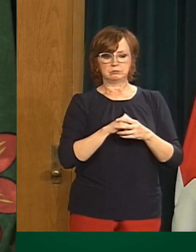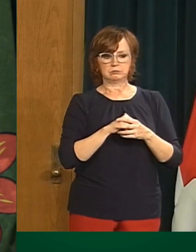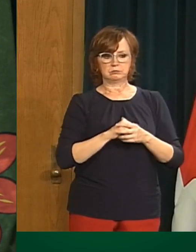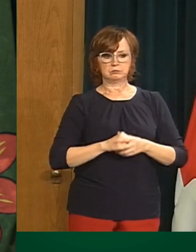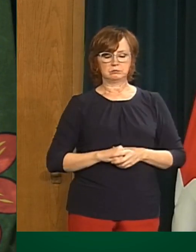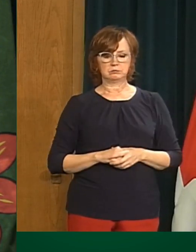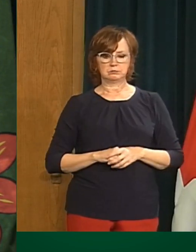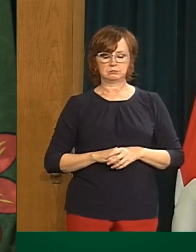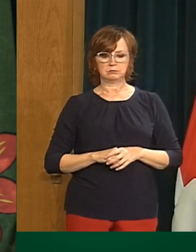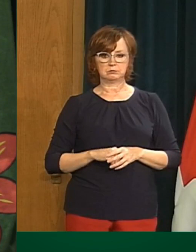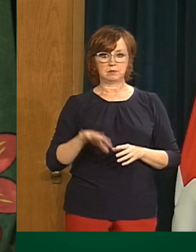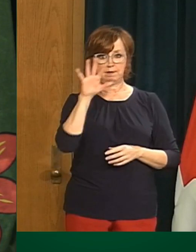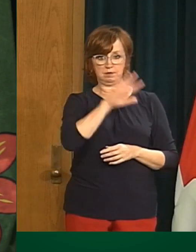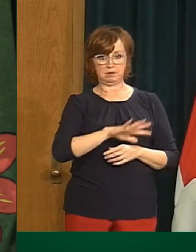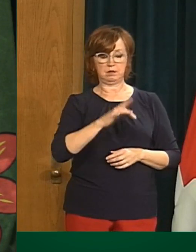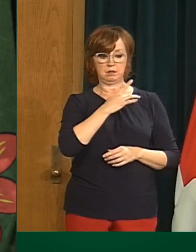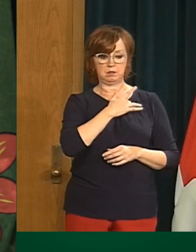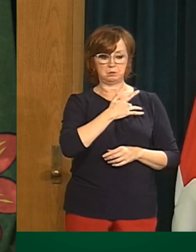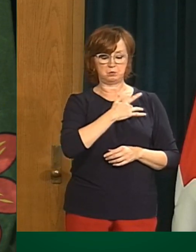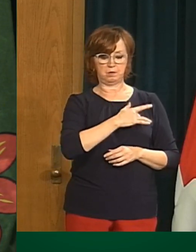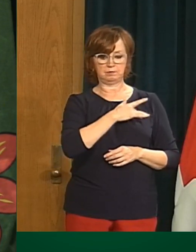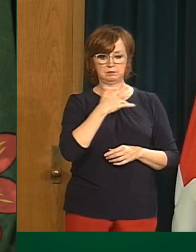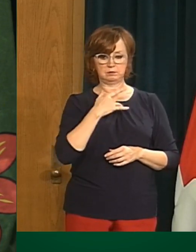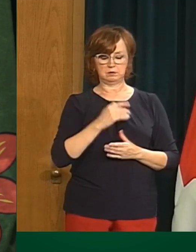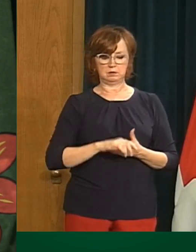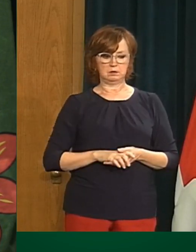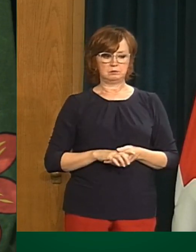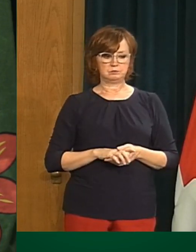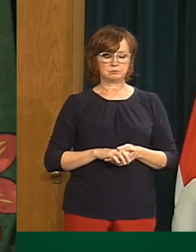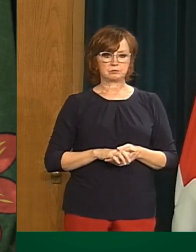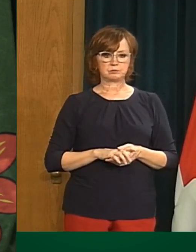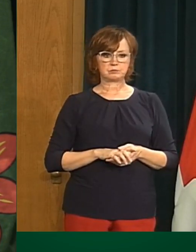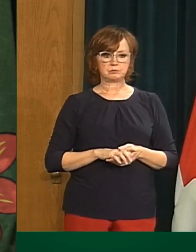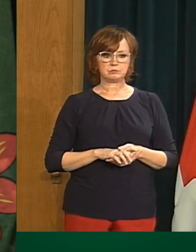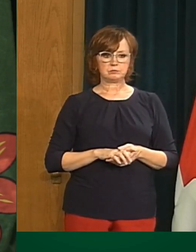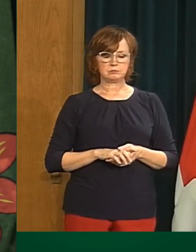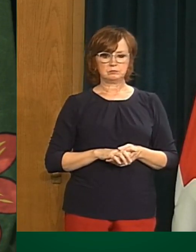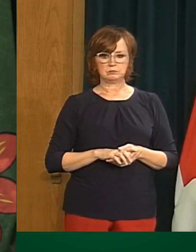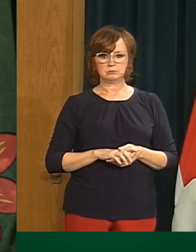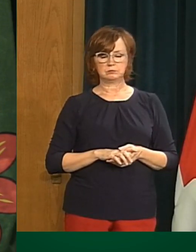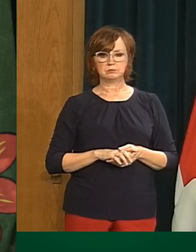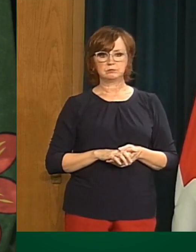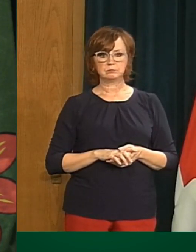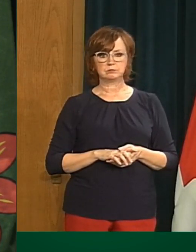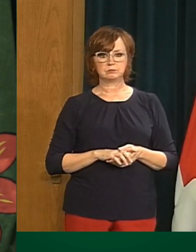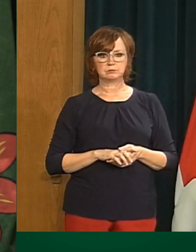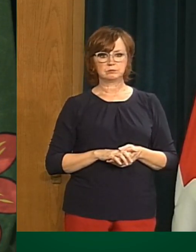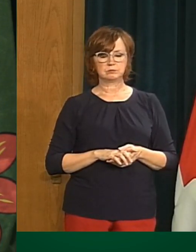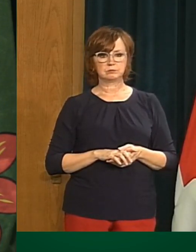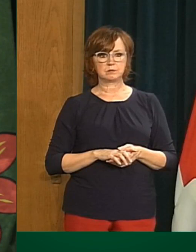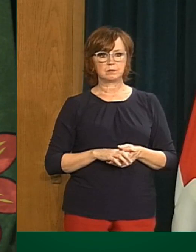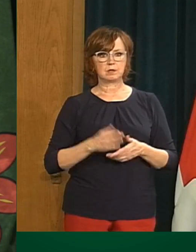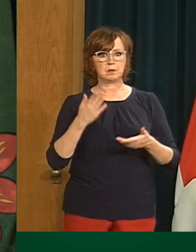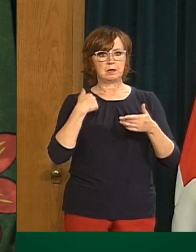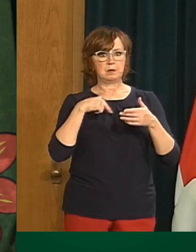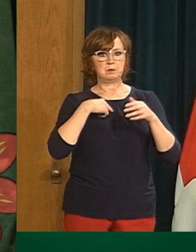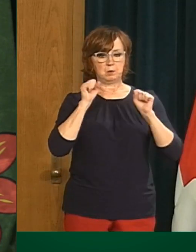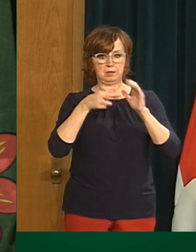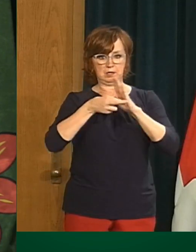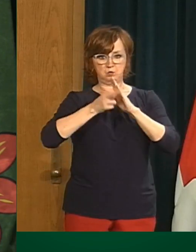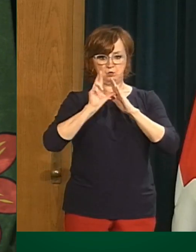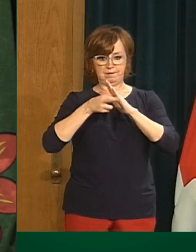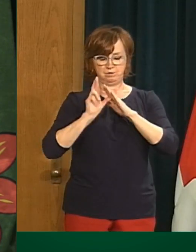our children across the province. And there may be a place for the opportunity at reallocating or reviewing some of those